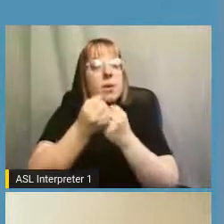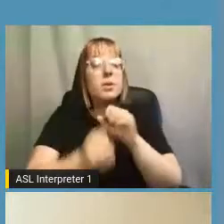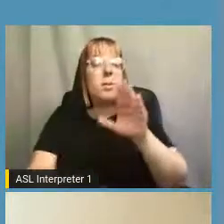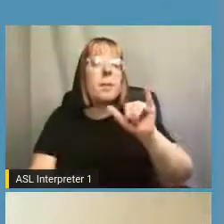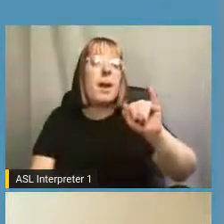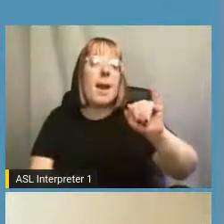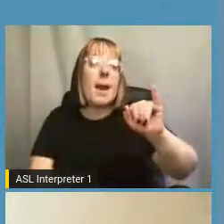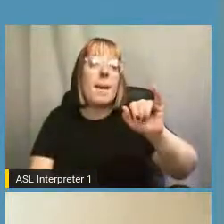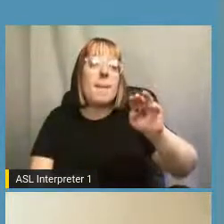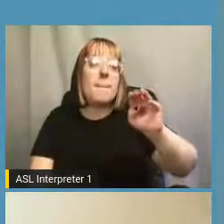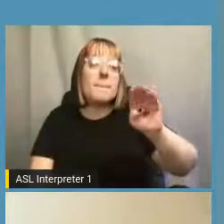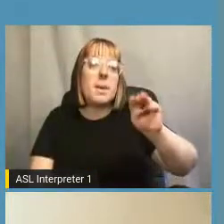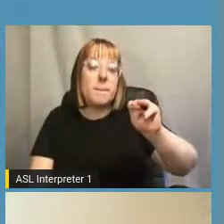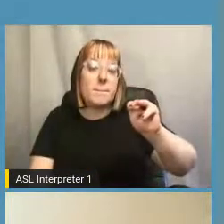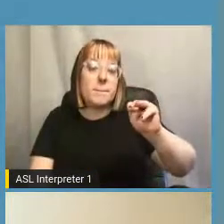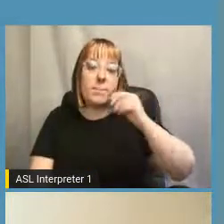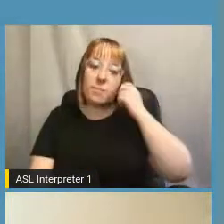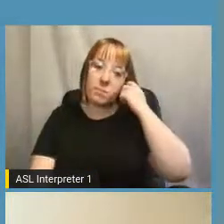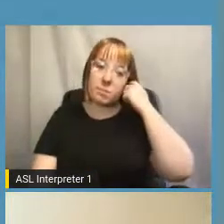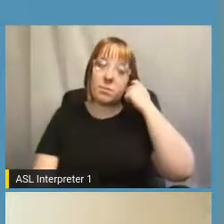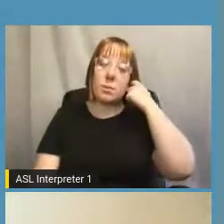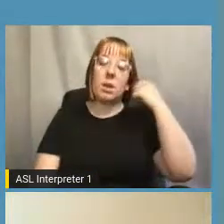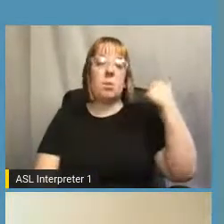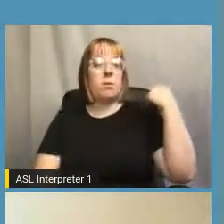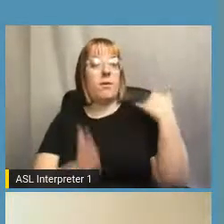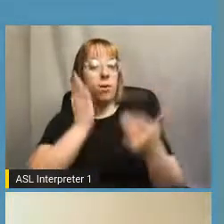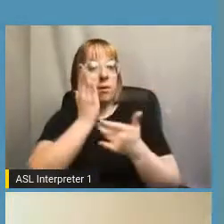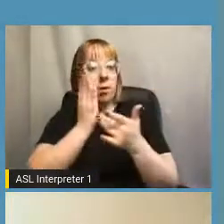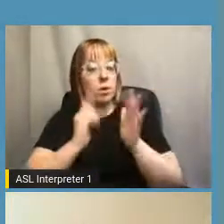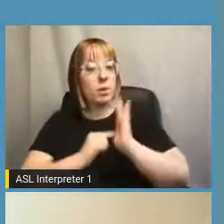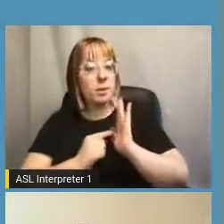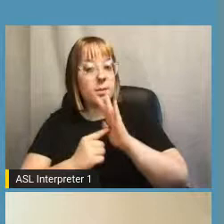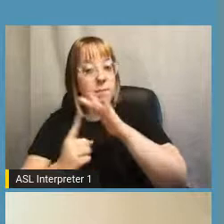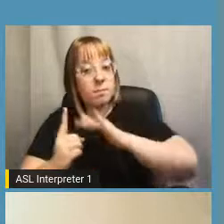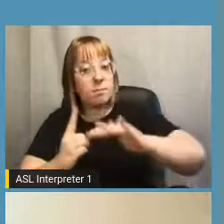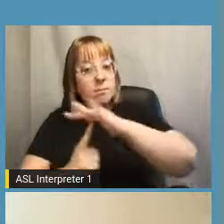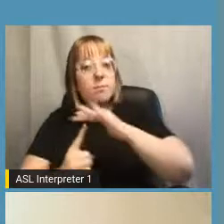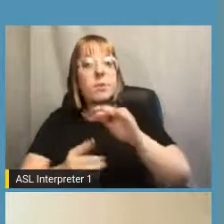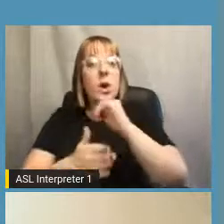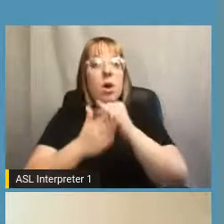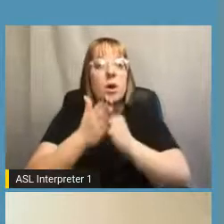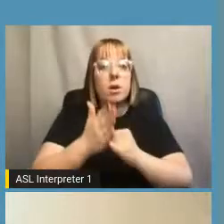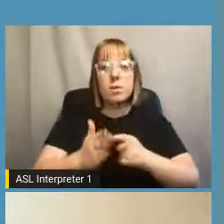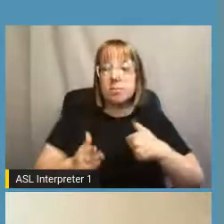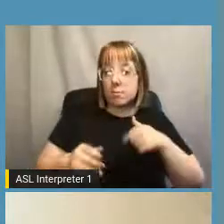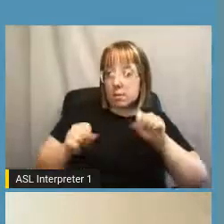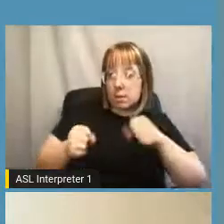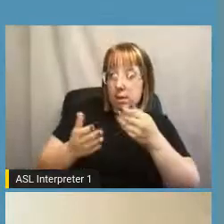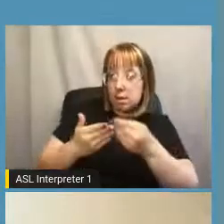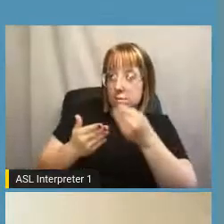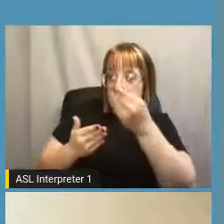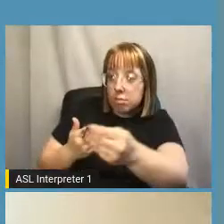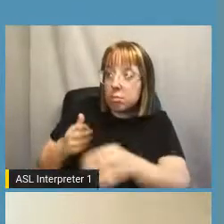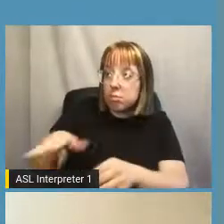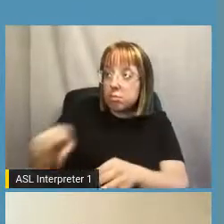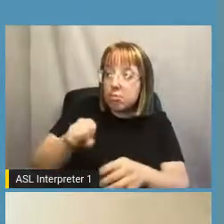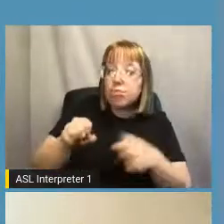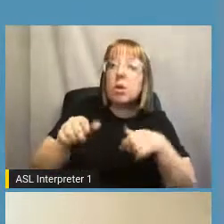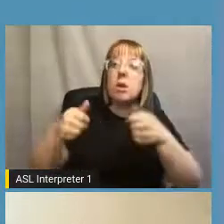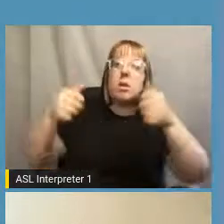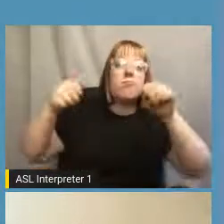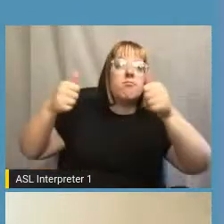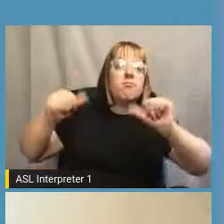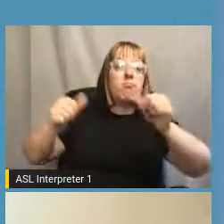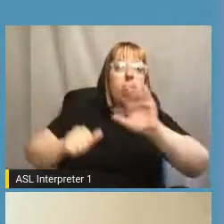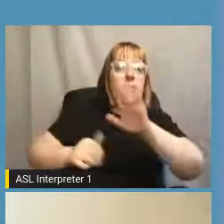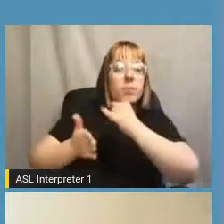have a virtual exhibition space that it would give artist residencies to people, and then they would come in this way. You can see on